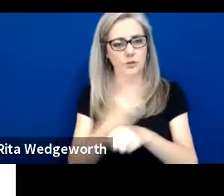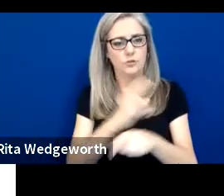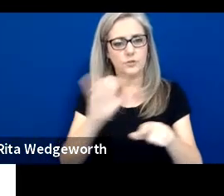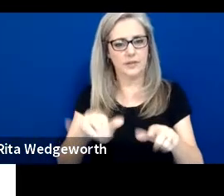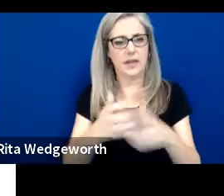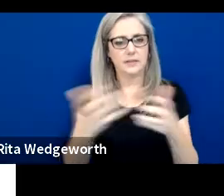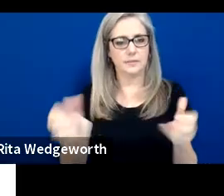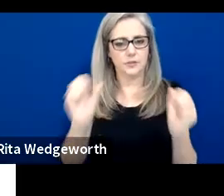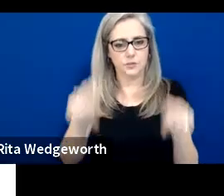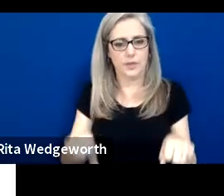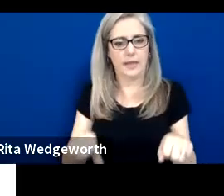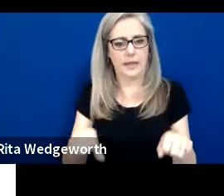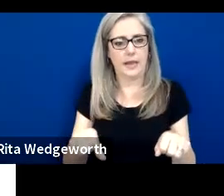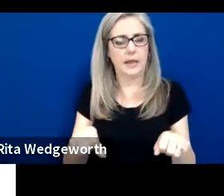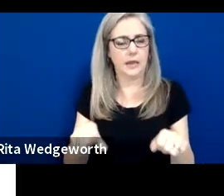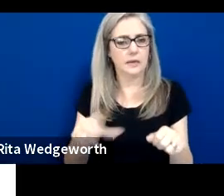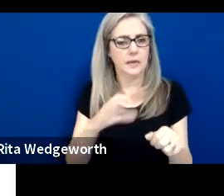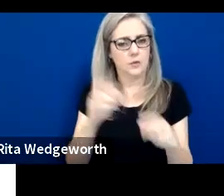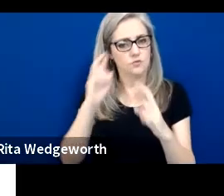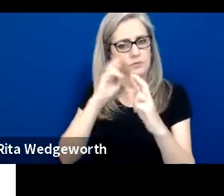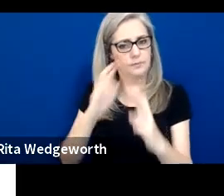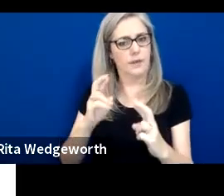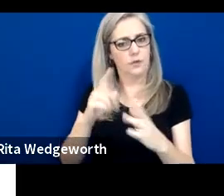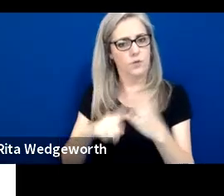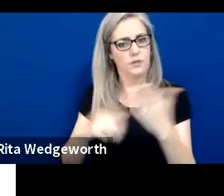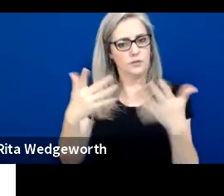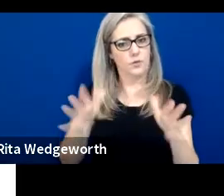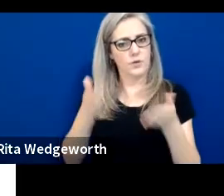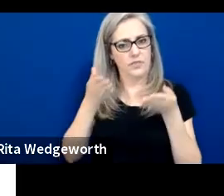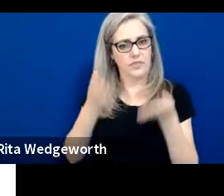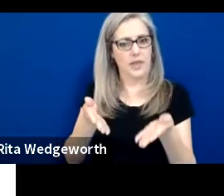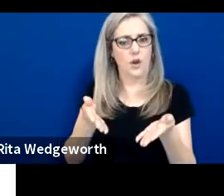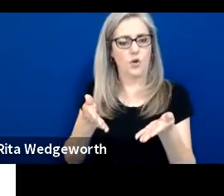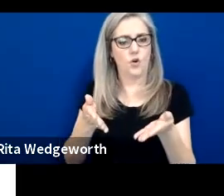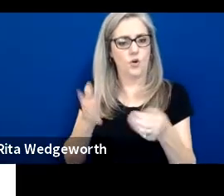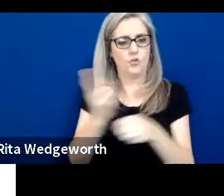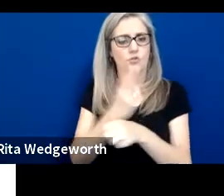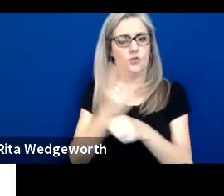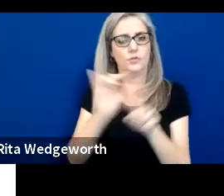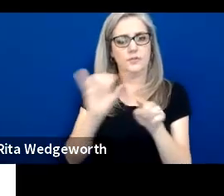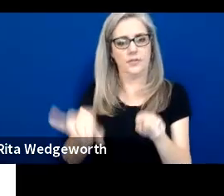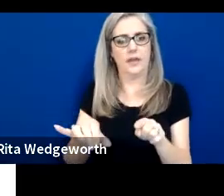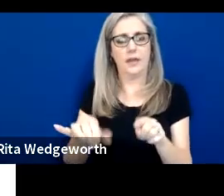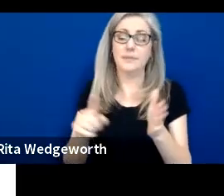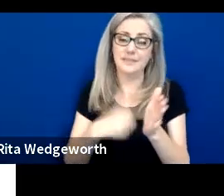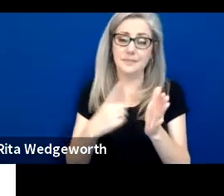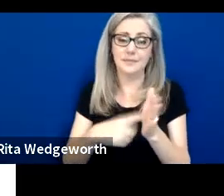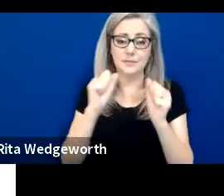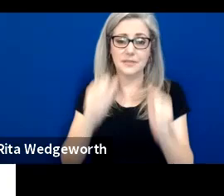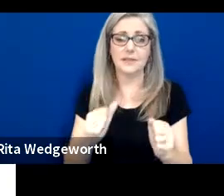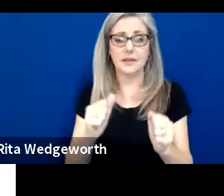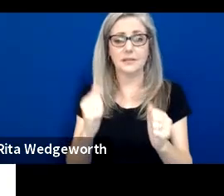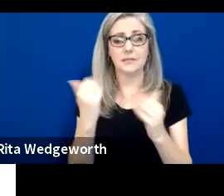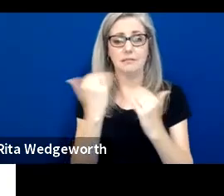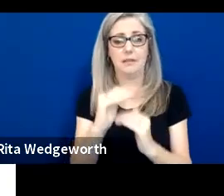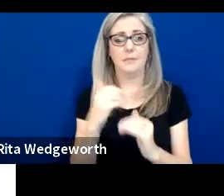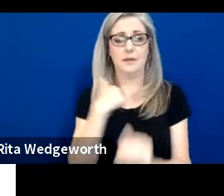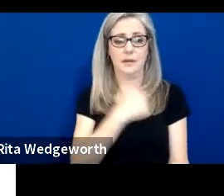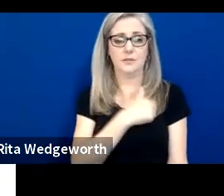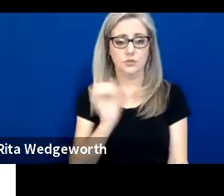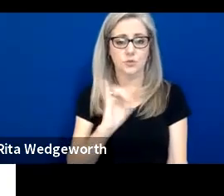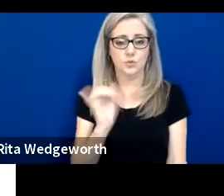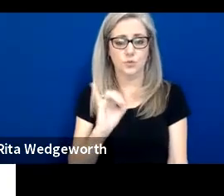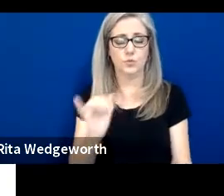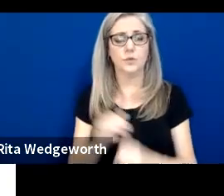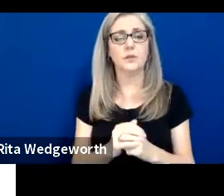can and respect it as well. And it is also sometimes a constraint in you know, as we try